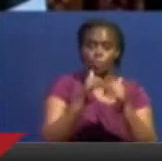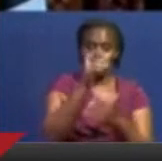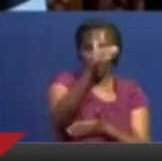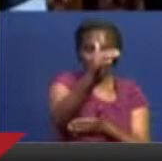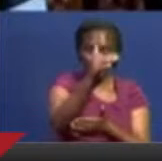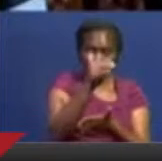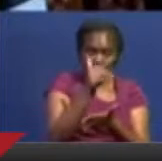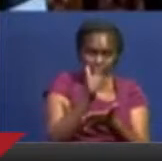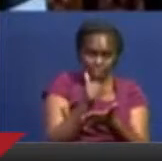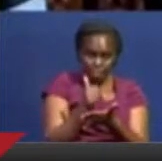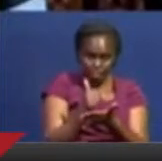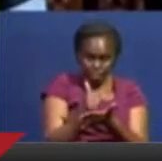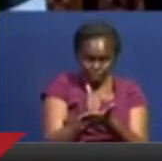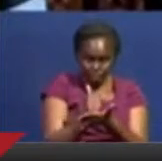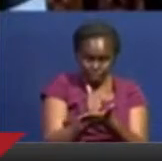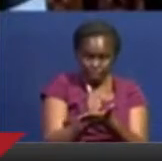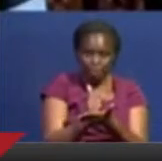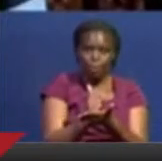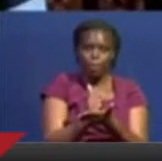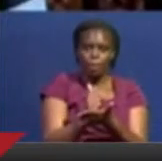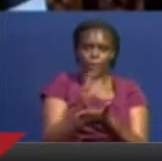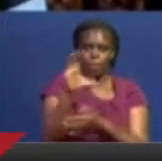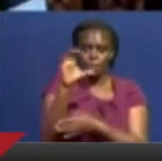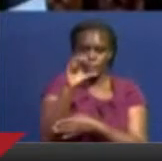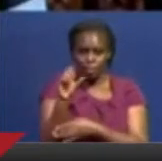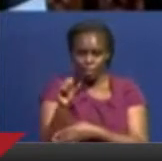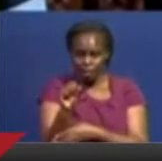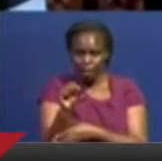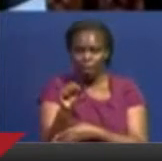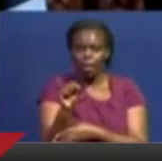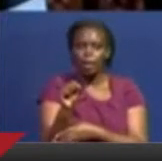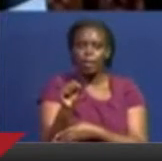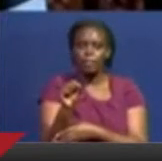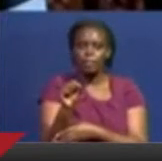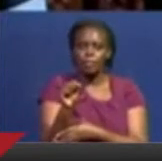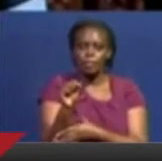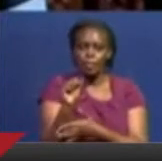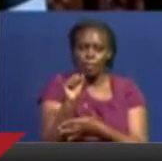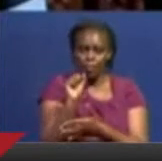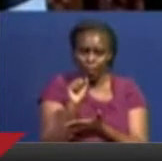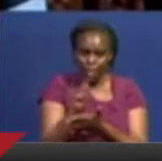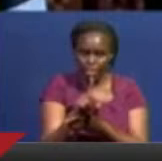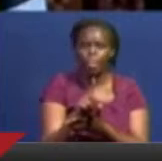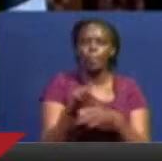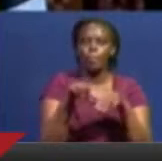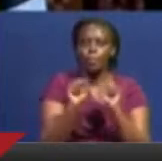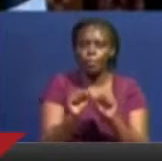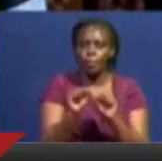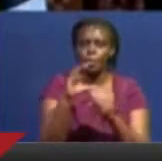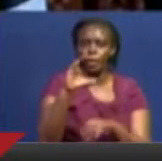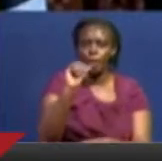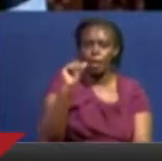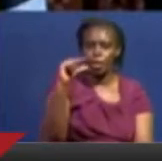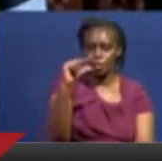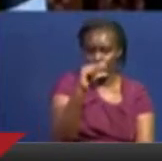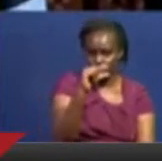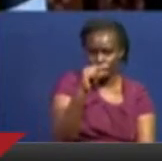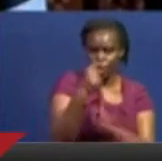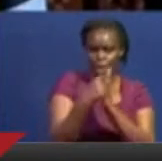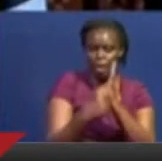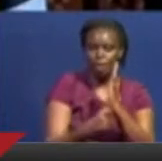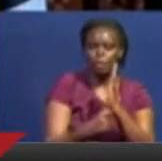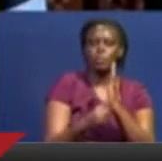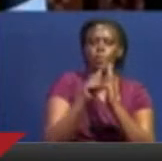appoint and may dismiss the Cabinet Secretaries in accordance with Article 152, the Attorney General in accordance with